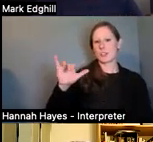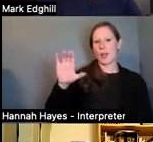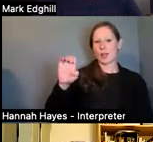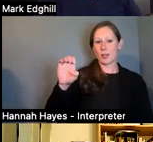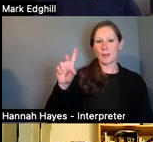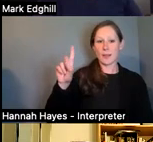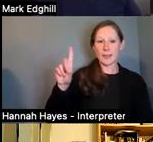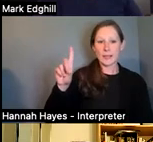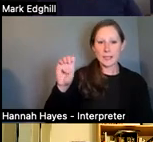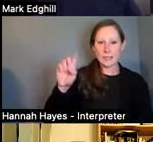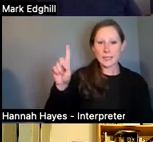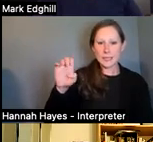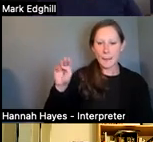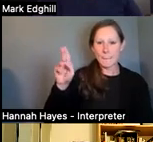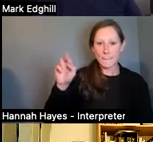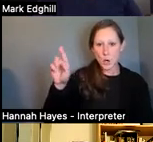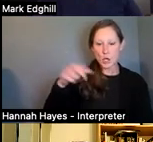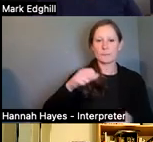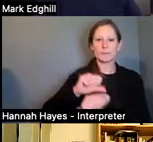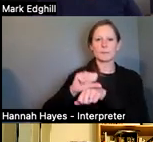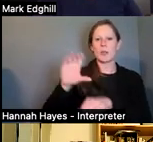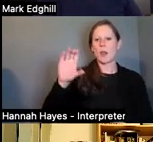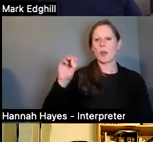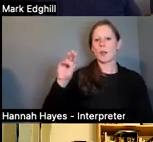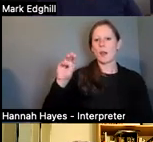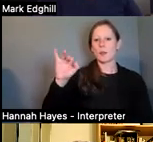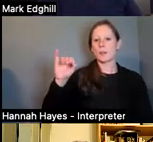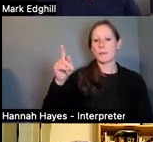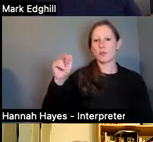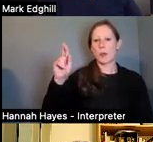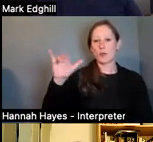and I work at the Contemporary Art Museum.